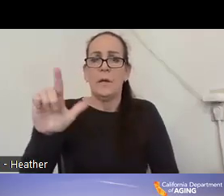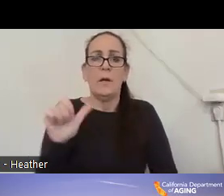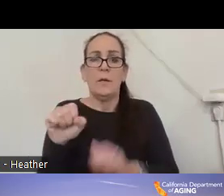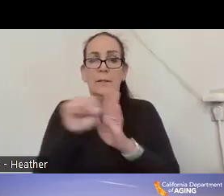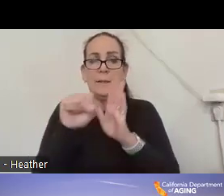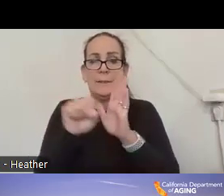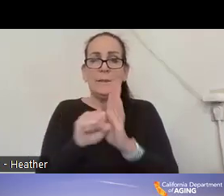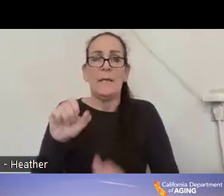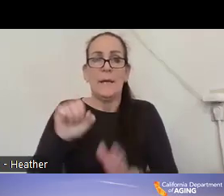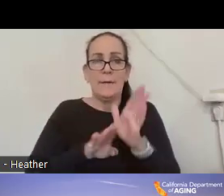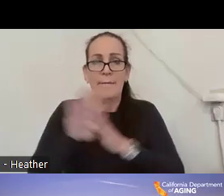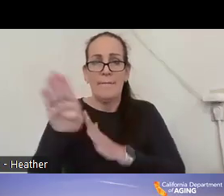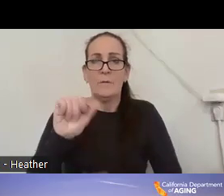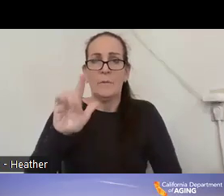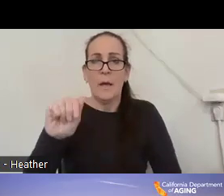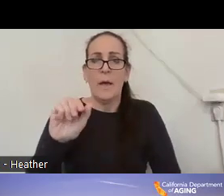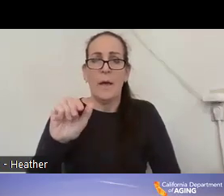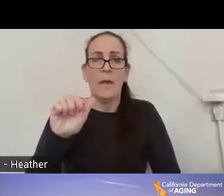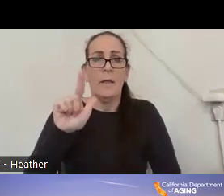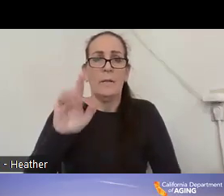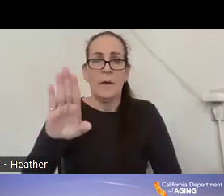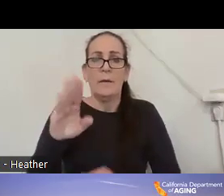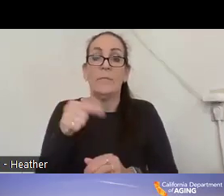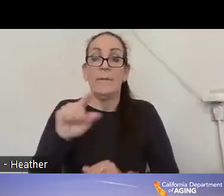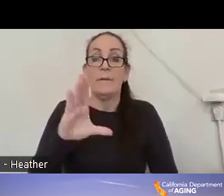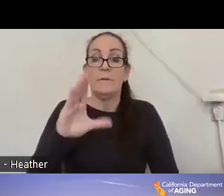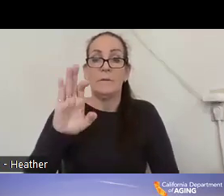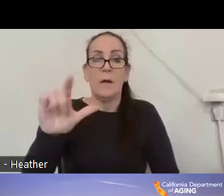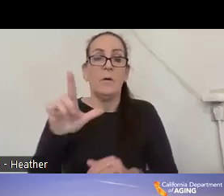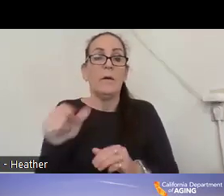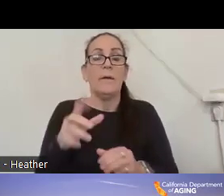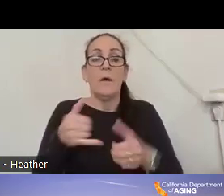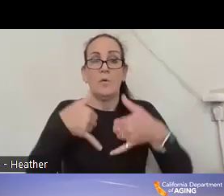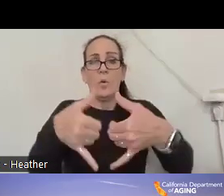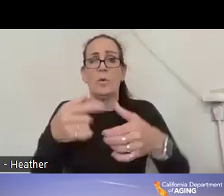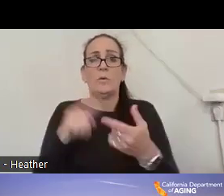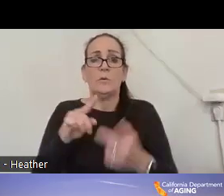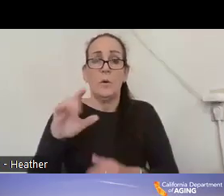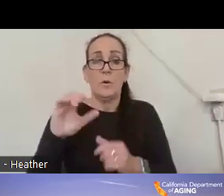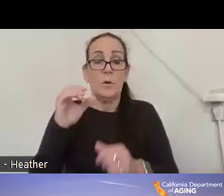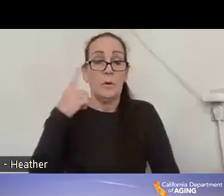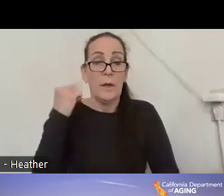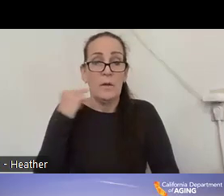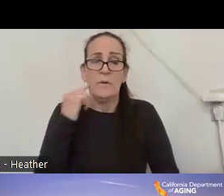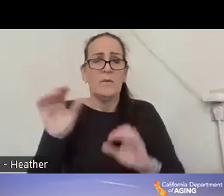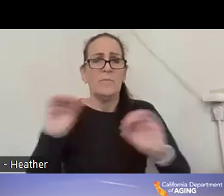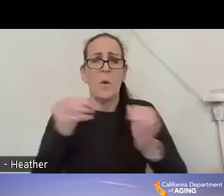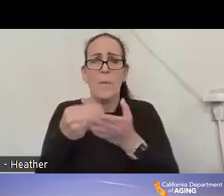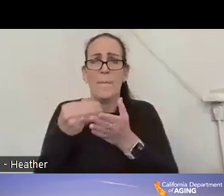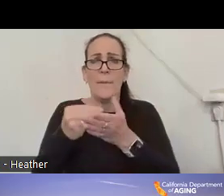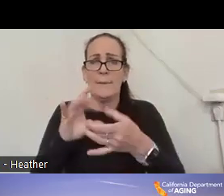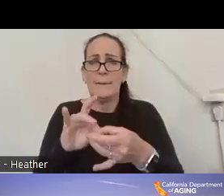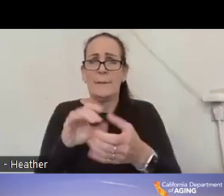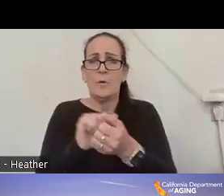the SAL. So this was awarded to California. Although there's no funding that's tied to this, we did and